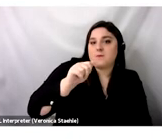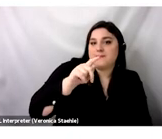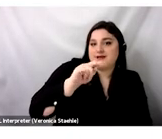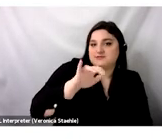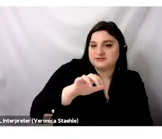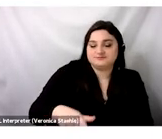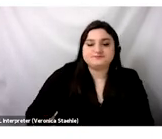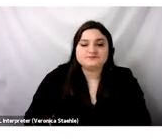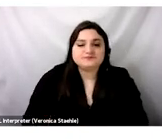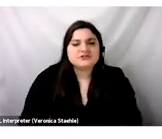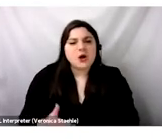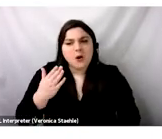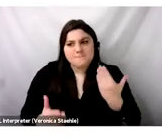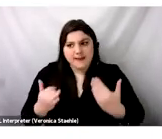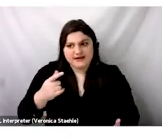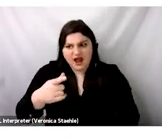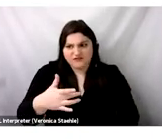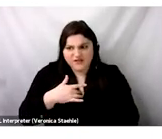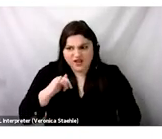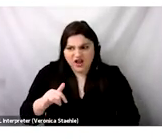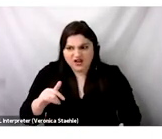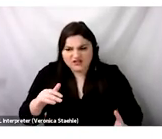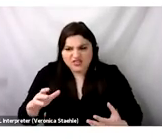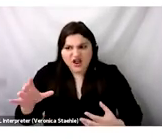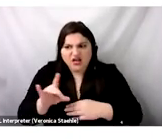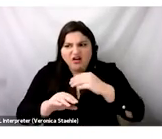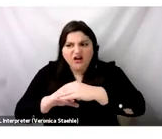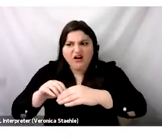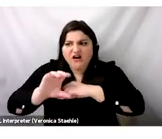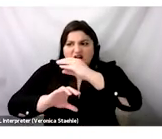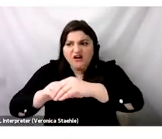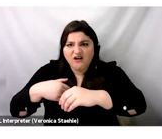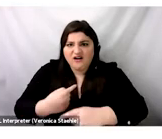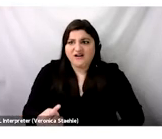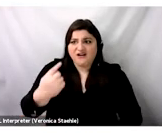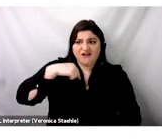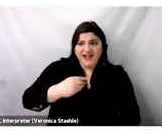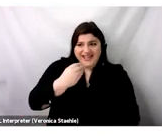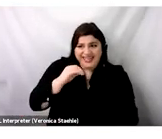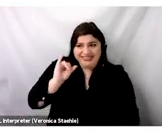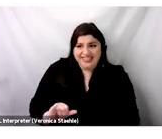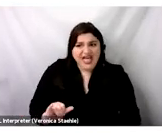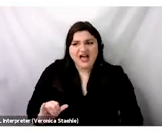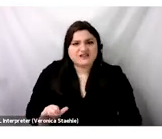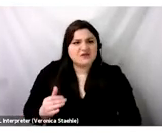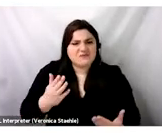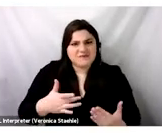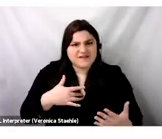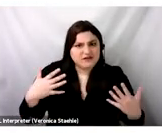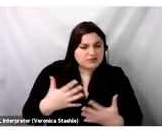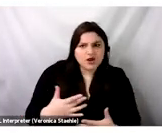okay, well, that's terrifying. And what exactly does that mean? So there are additives and